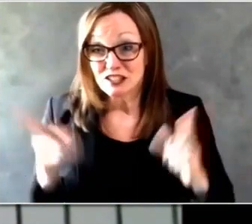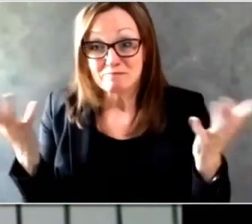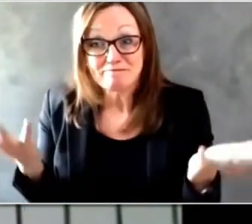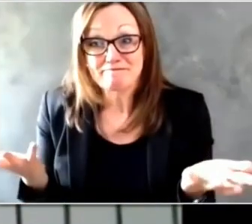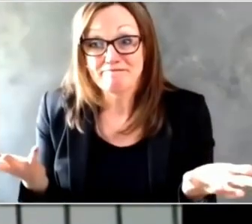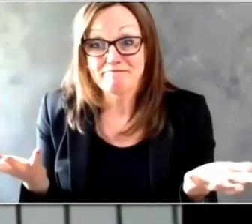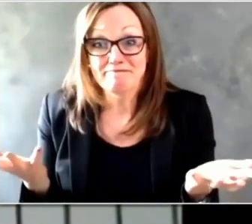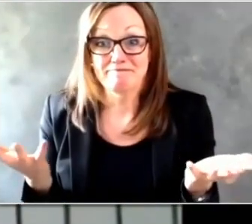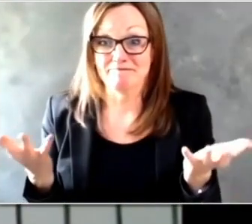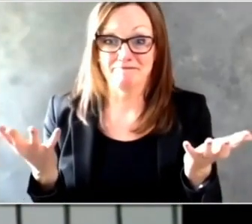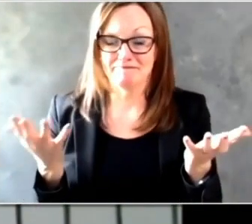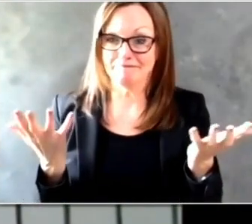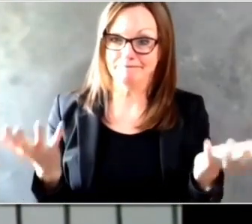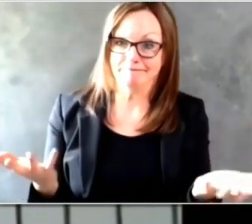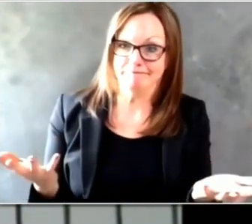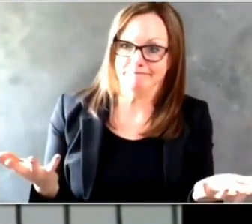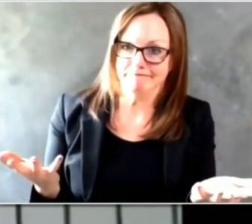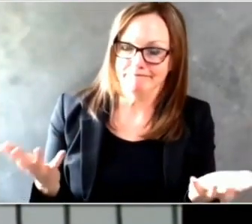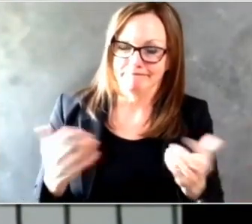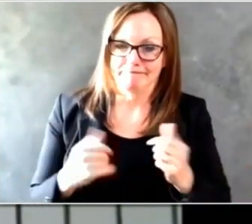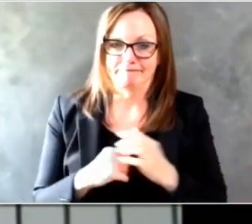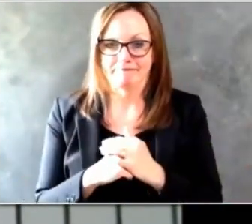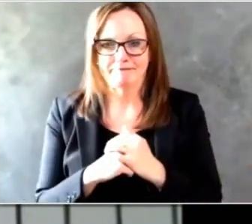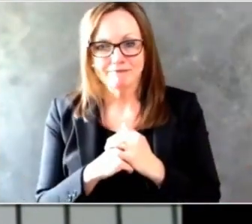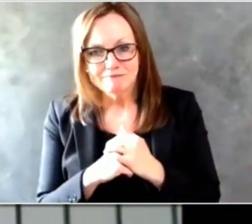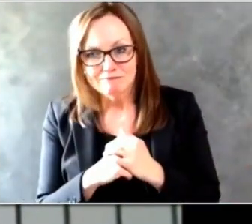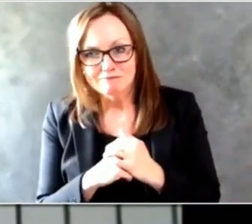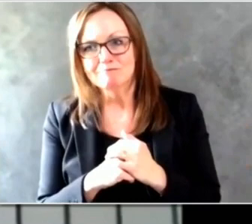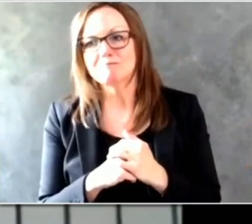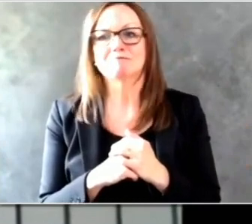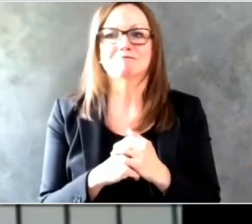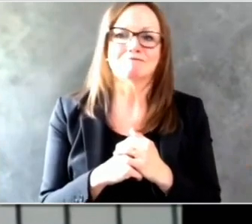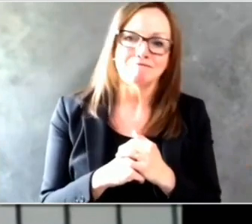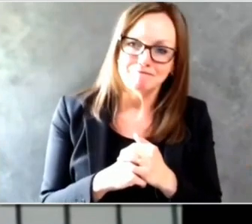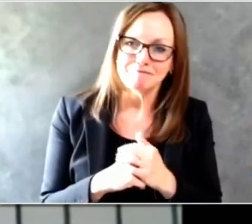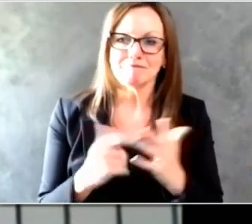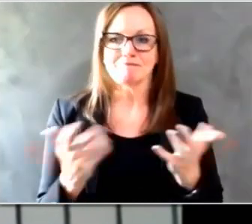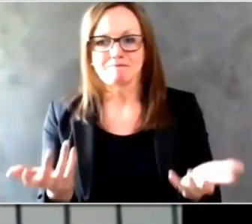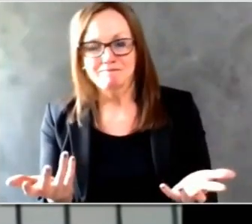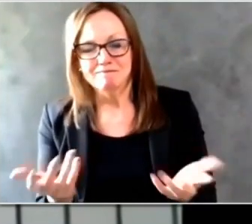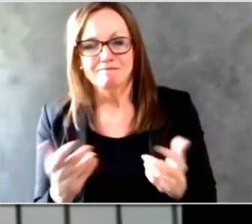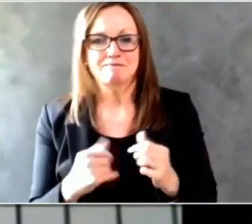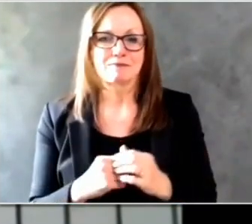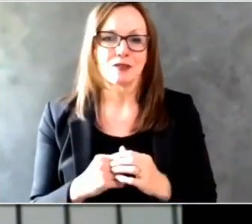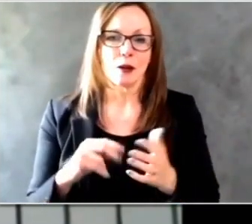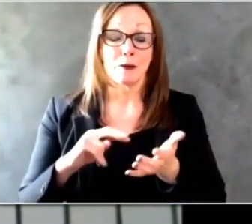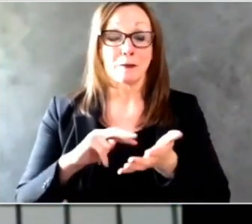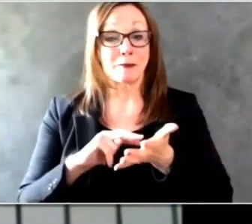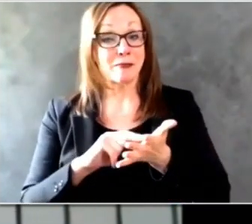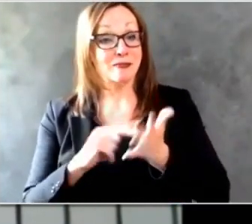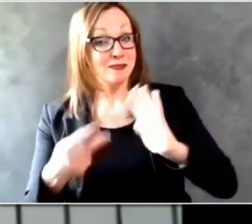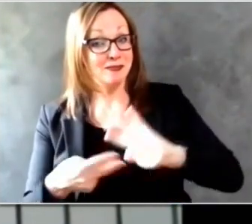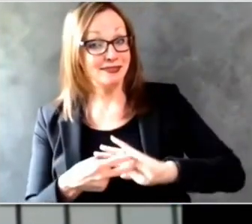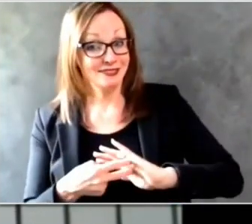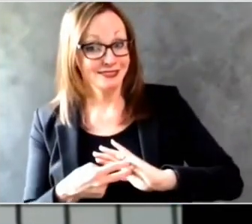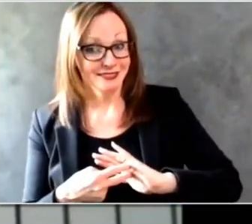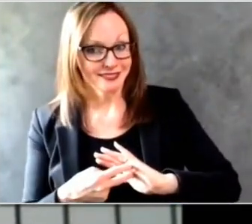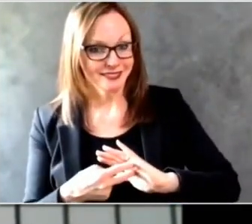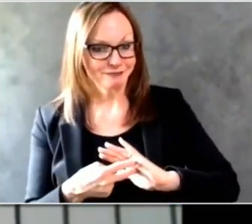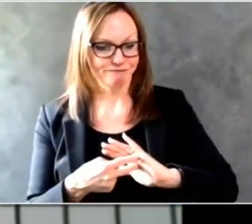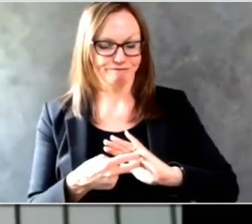I think that, you know, what I would say to that is that we have very few tools that are available to us in order